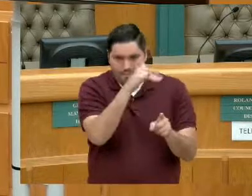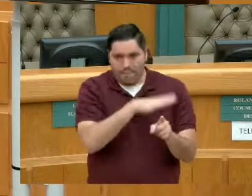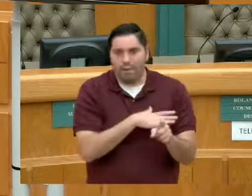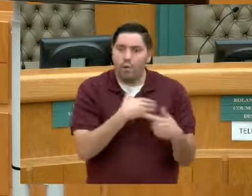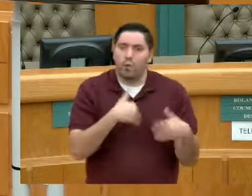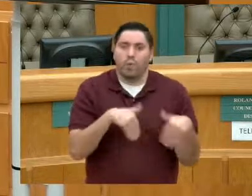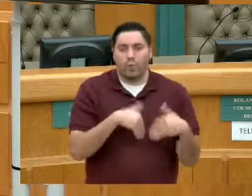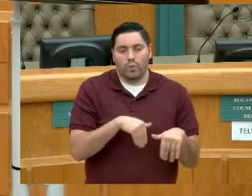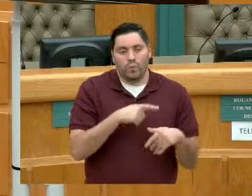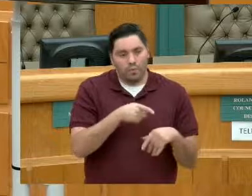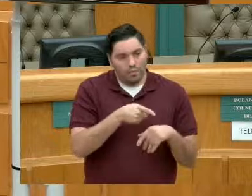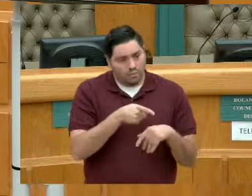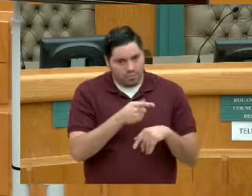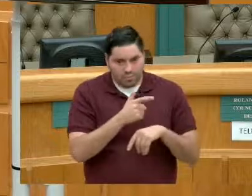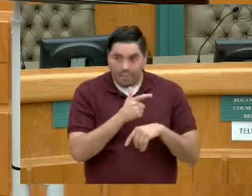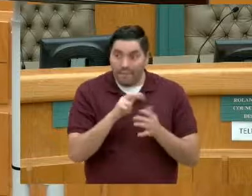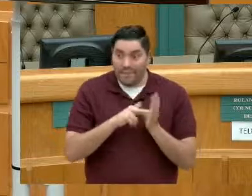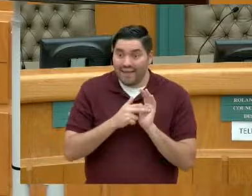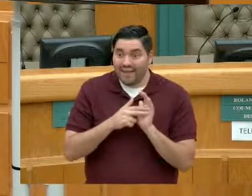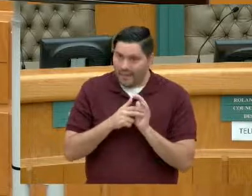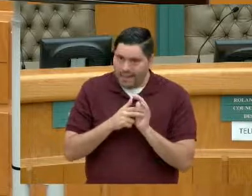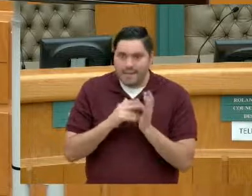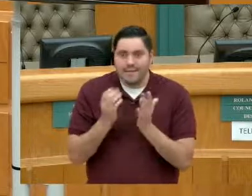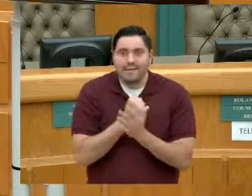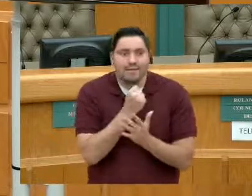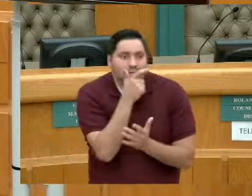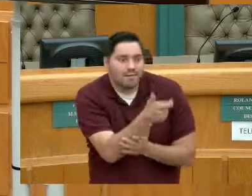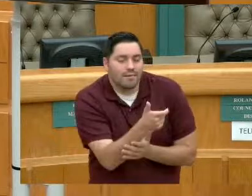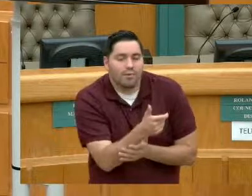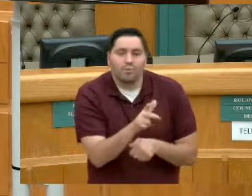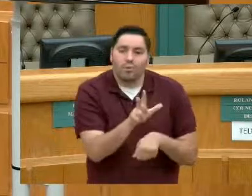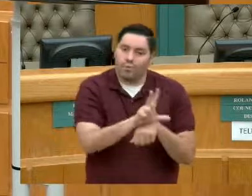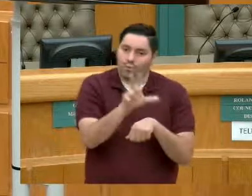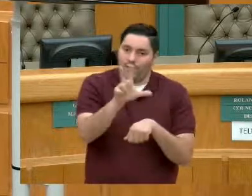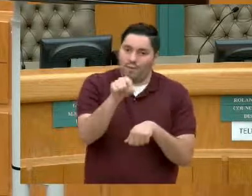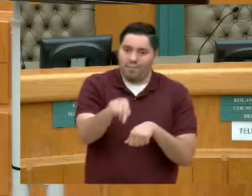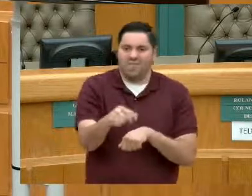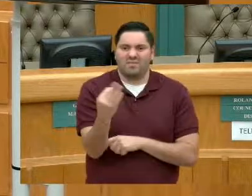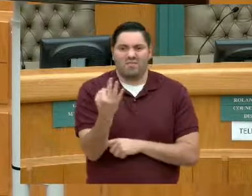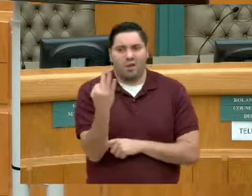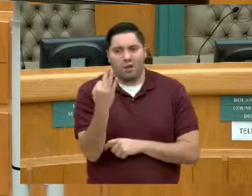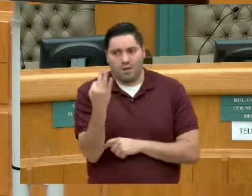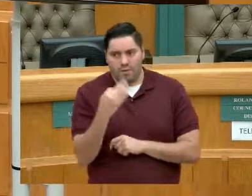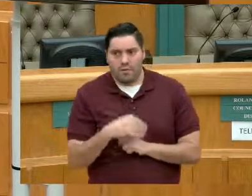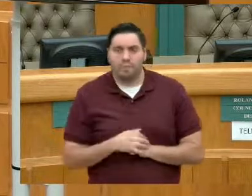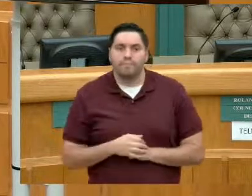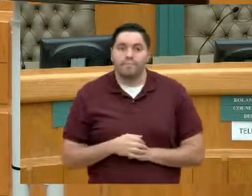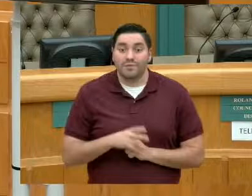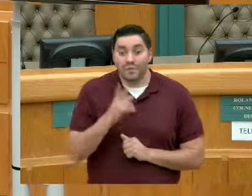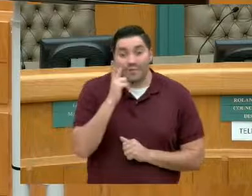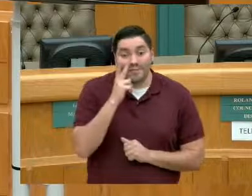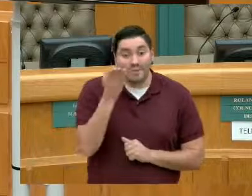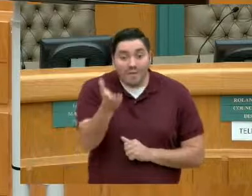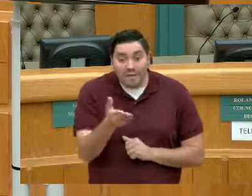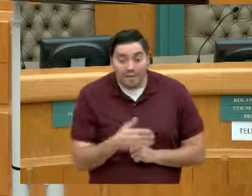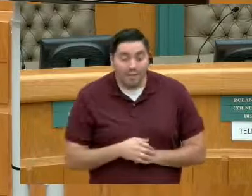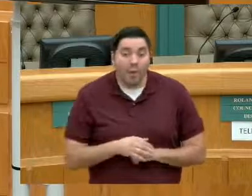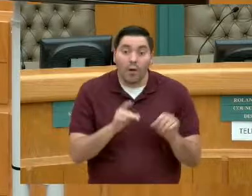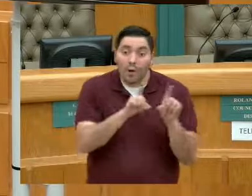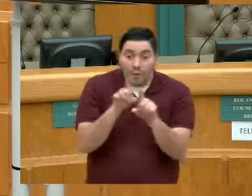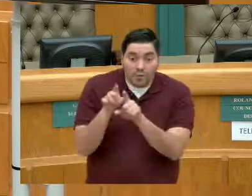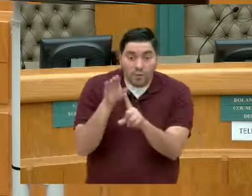loves and has really grown to set their appointments up to make sure they get a chance to watch him. He'll be 3 o'clock